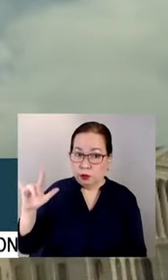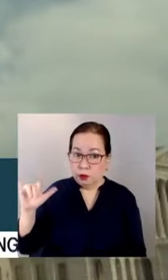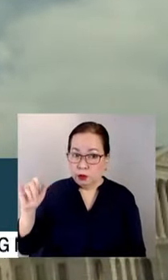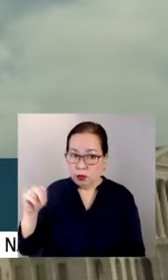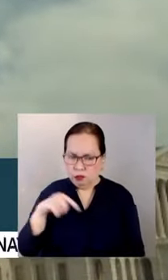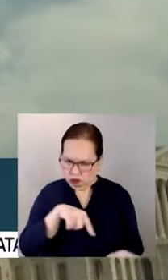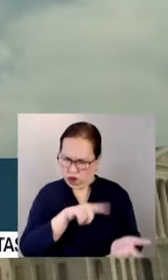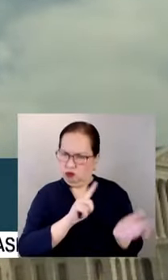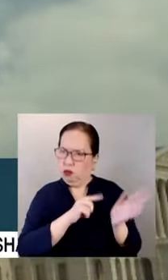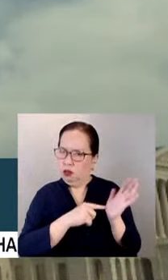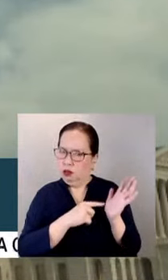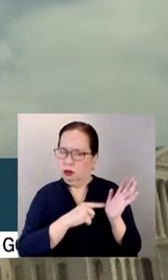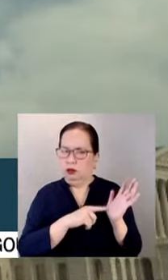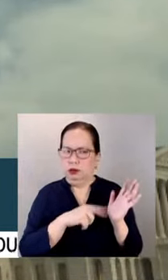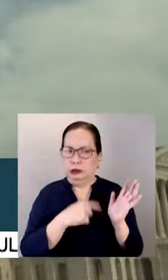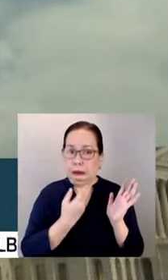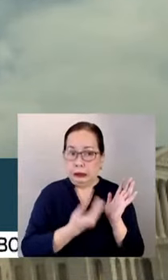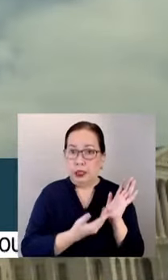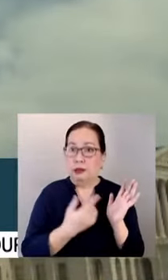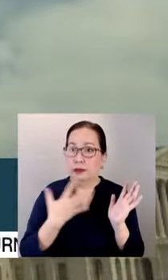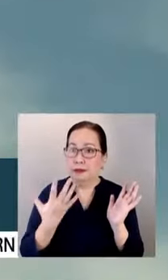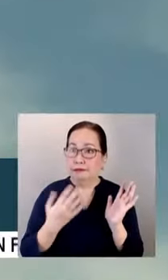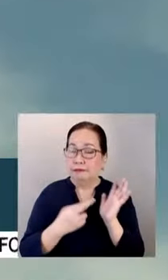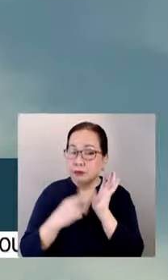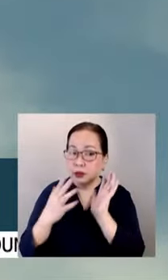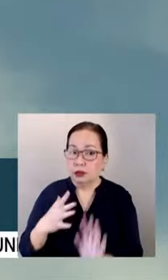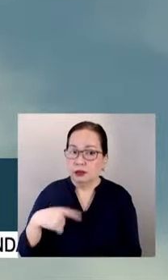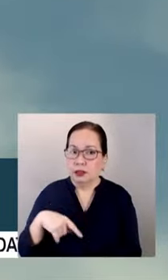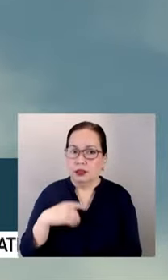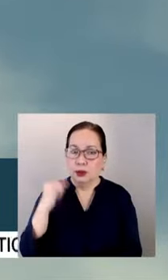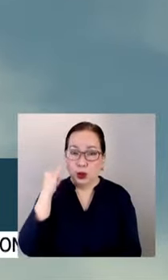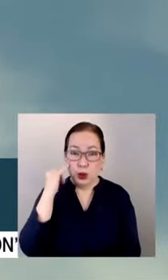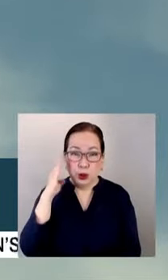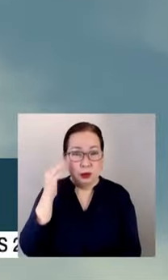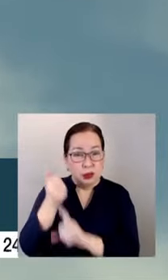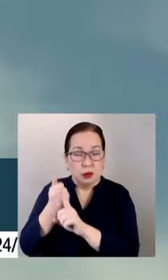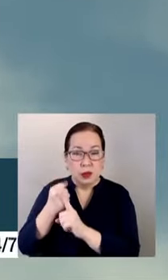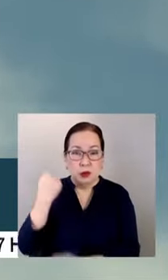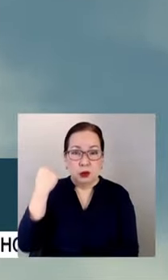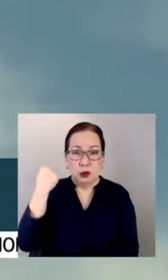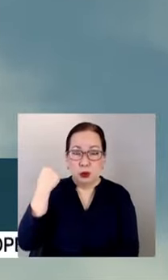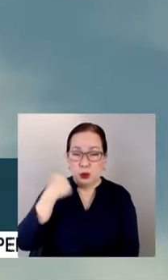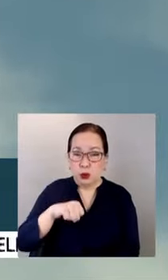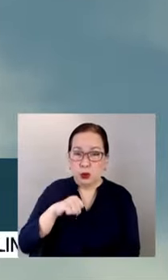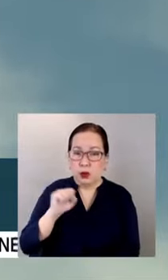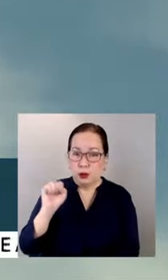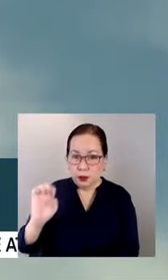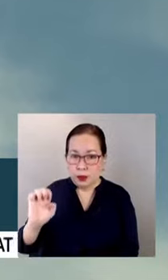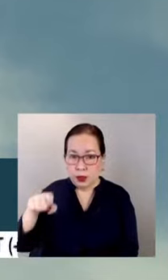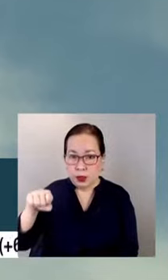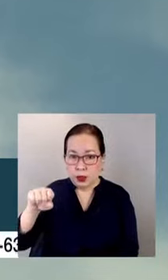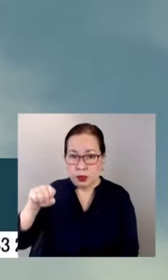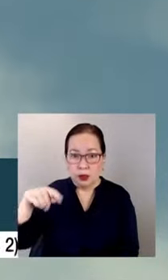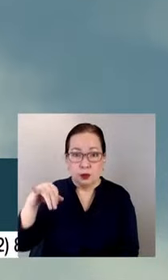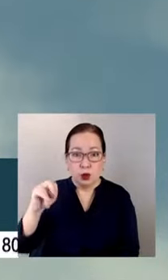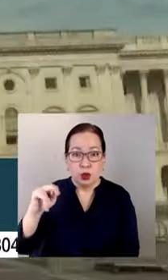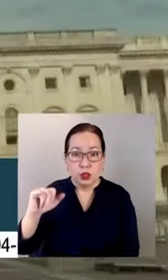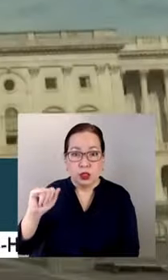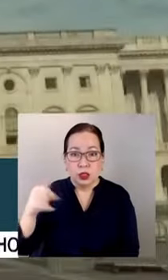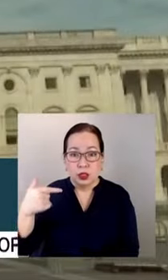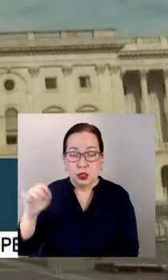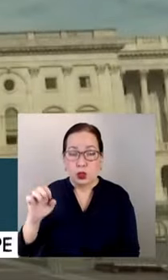documents. Representative Mike Turner says Biden may have violated the Espionage Act and Presidential Records Act. Republicans have